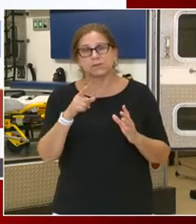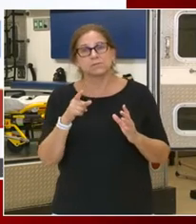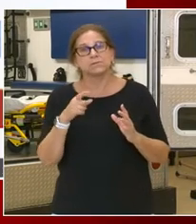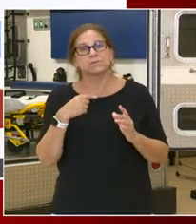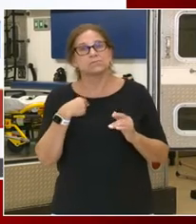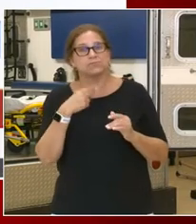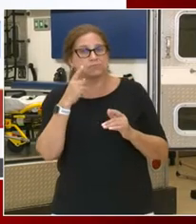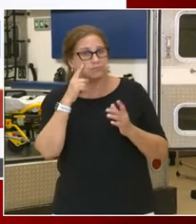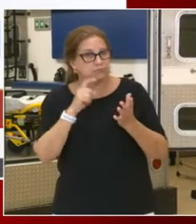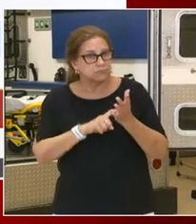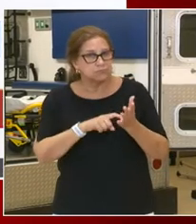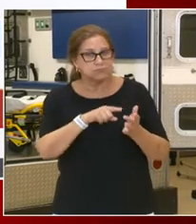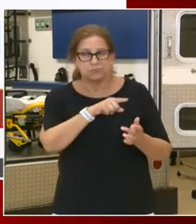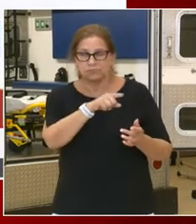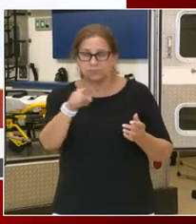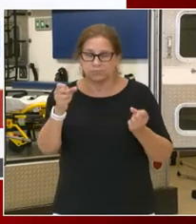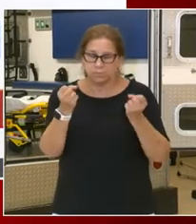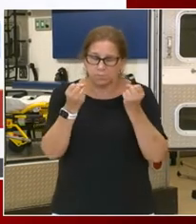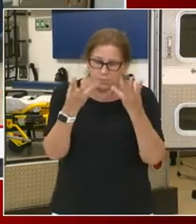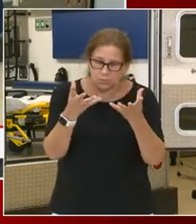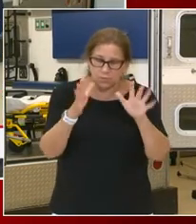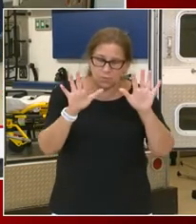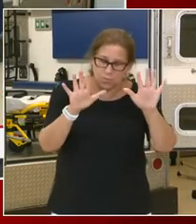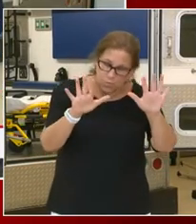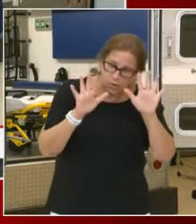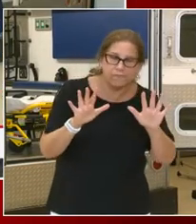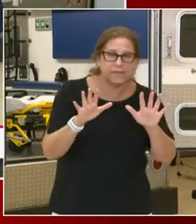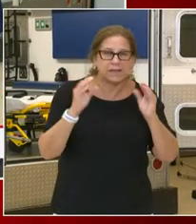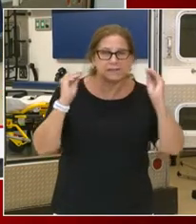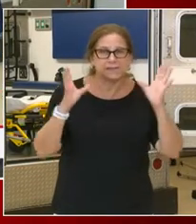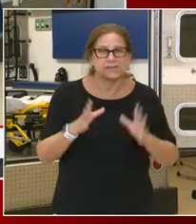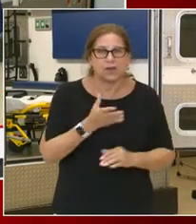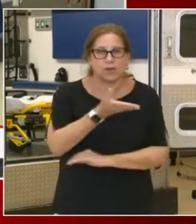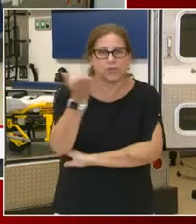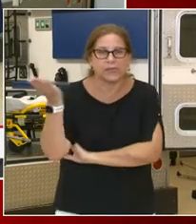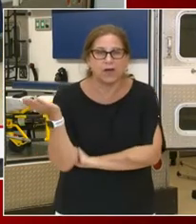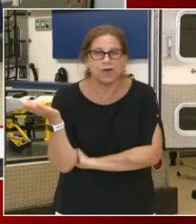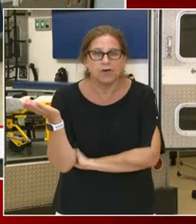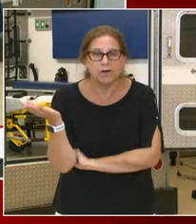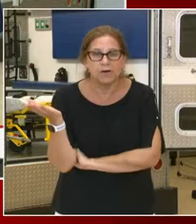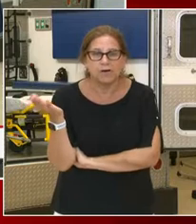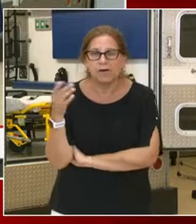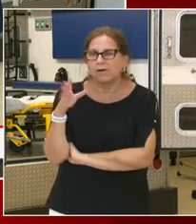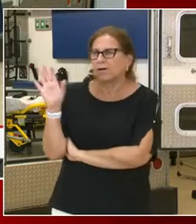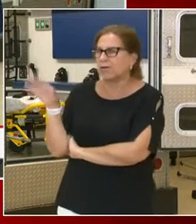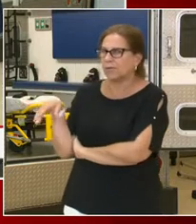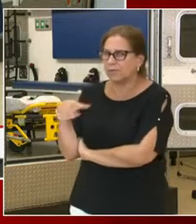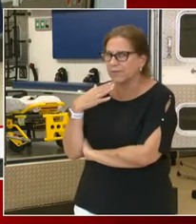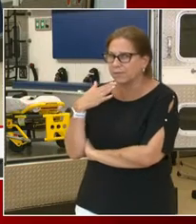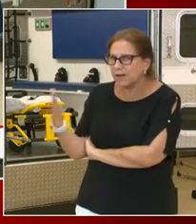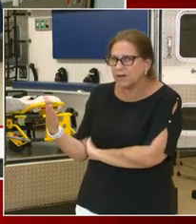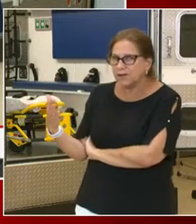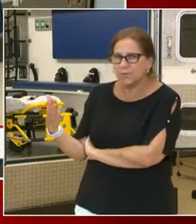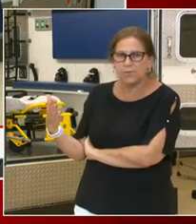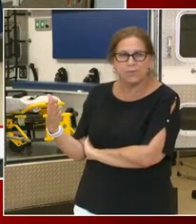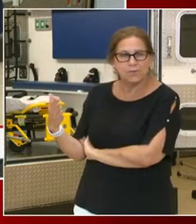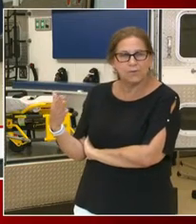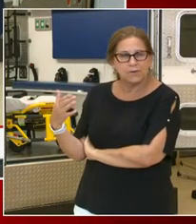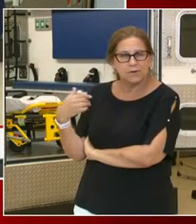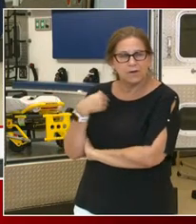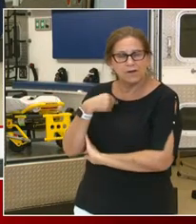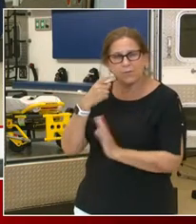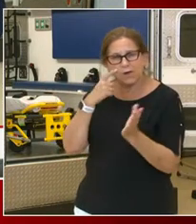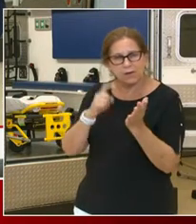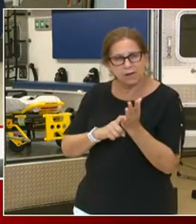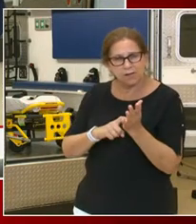them and work with their children. Absolutely. And also want to give a shout out to Octo, our technology partner as well. So the